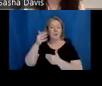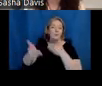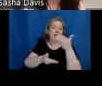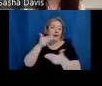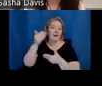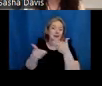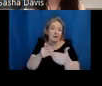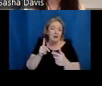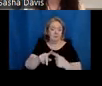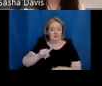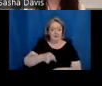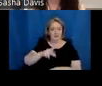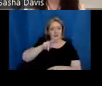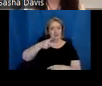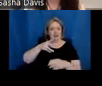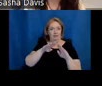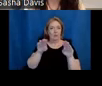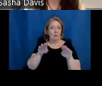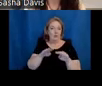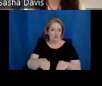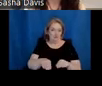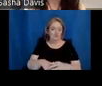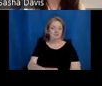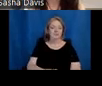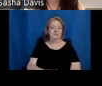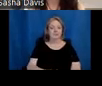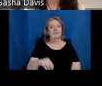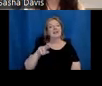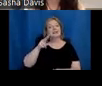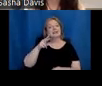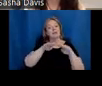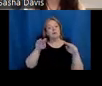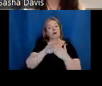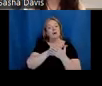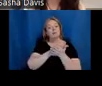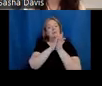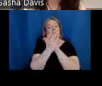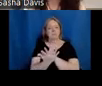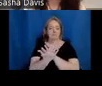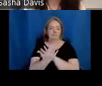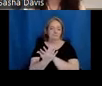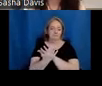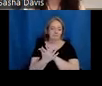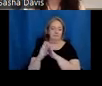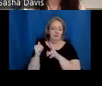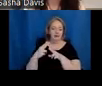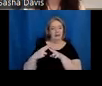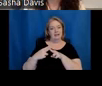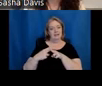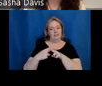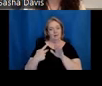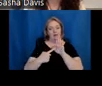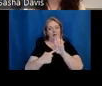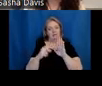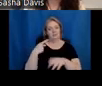the first and the second floors. So with the second floor, she transformed it into a temporary exhibition space that